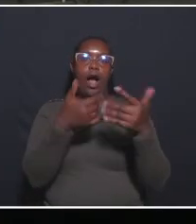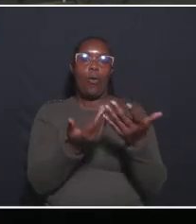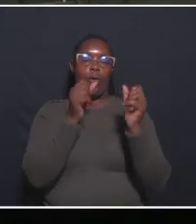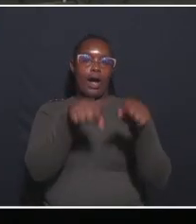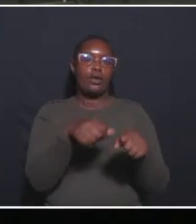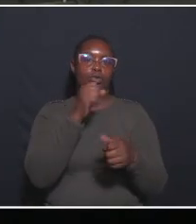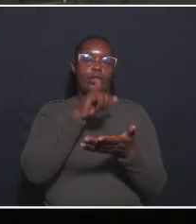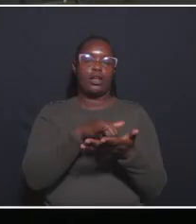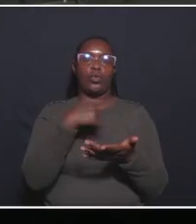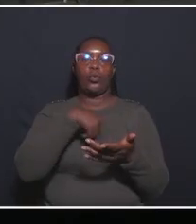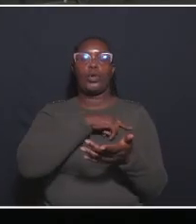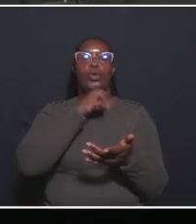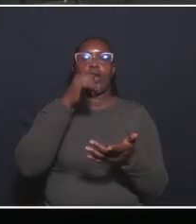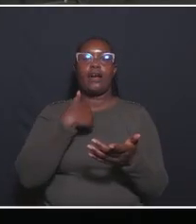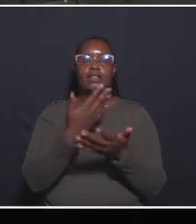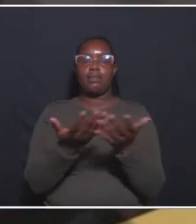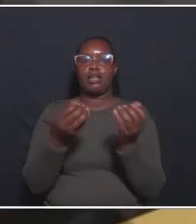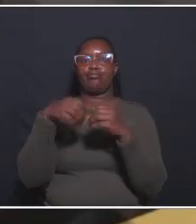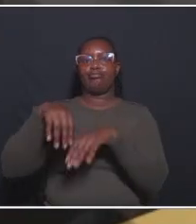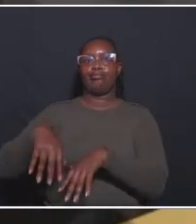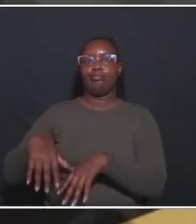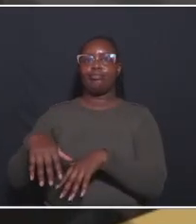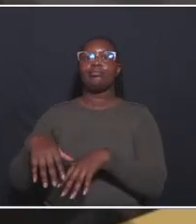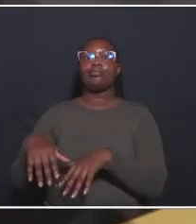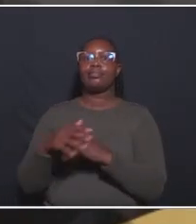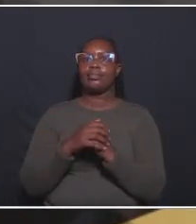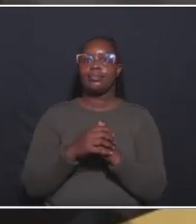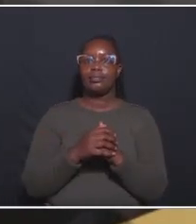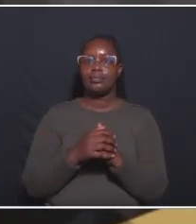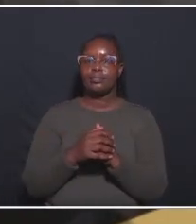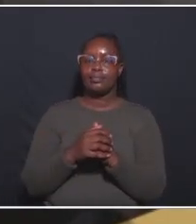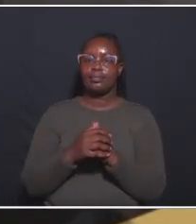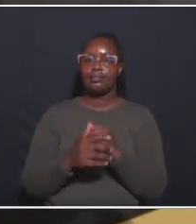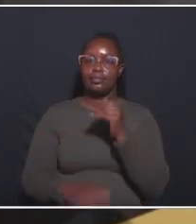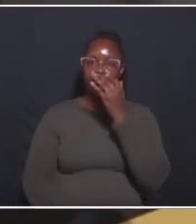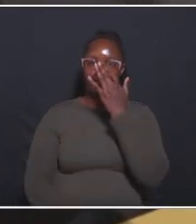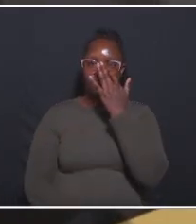lot of back and forth. I think it's usually kind of helpful. Yeah.